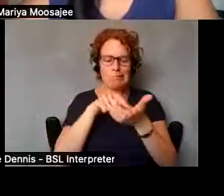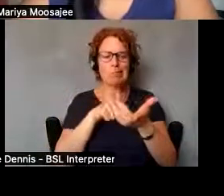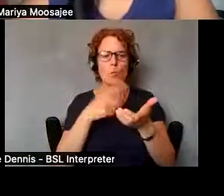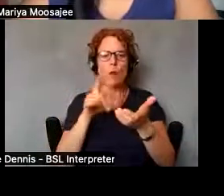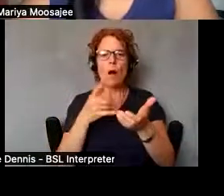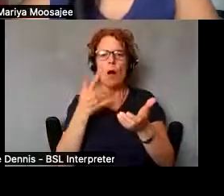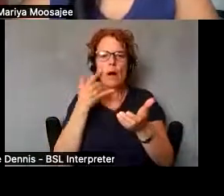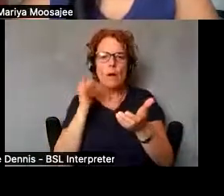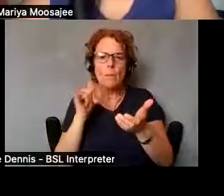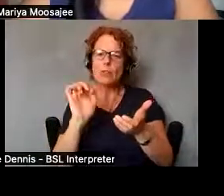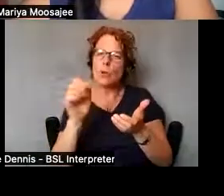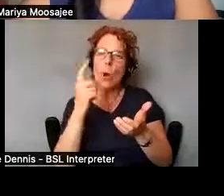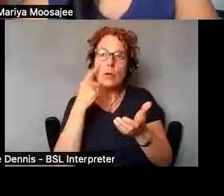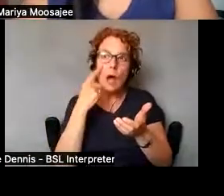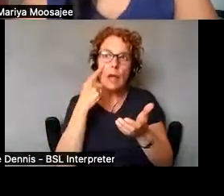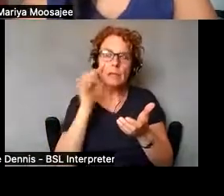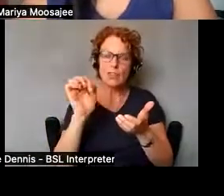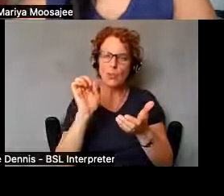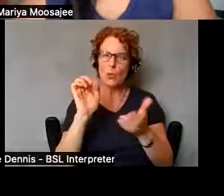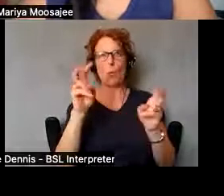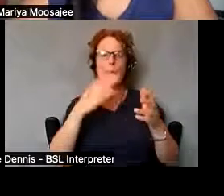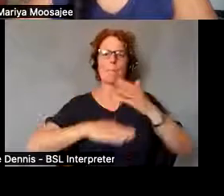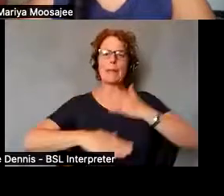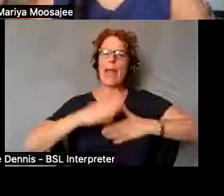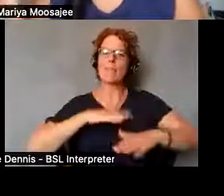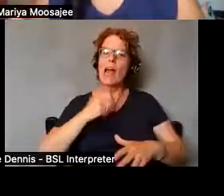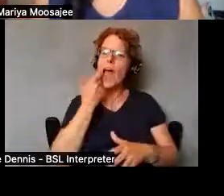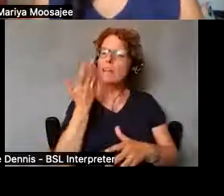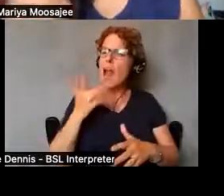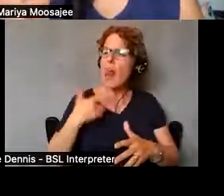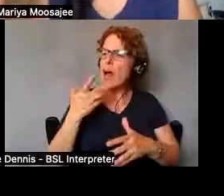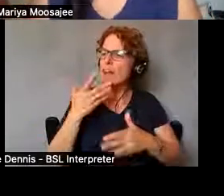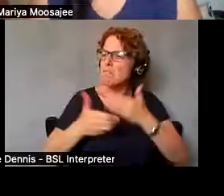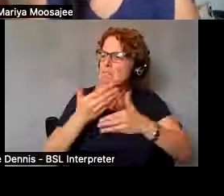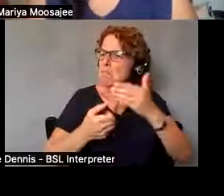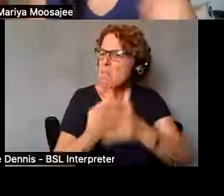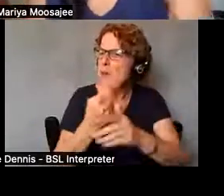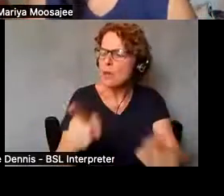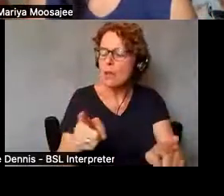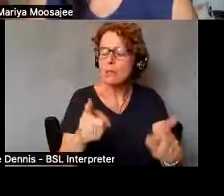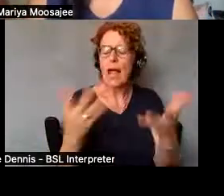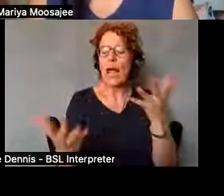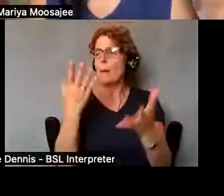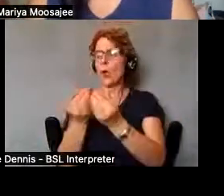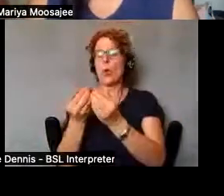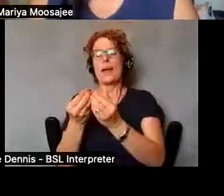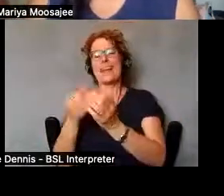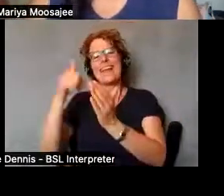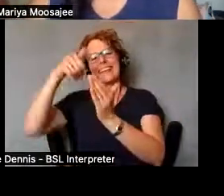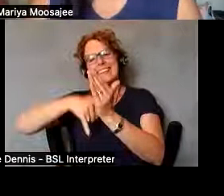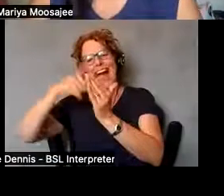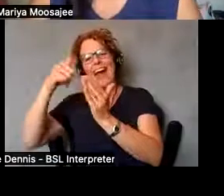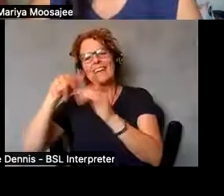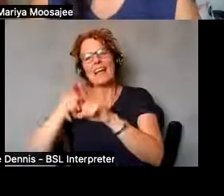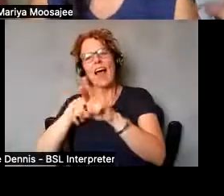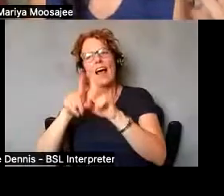your sight and your behavior in your everyday life and make a comparison of that with the scans and the vision assessments